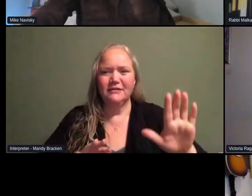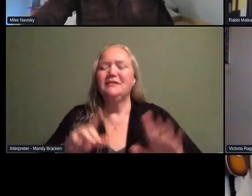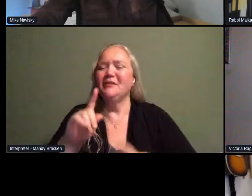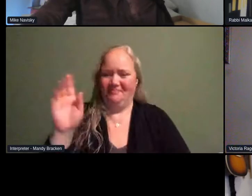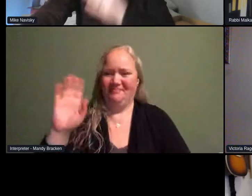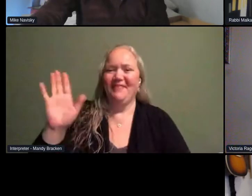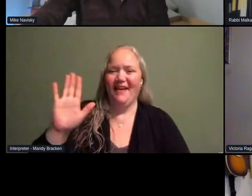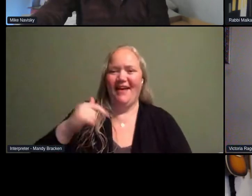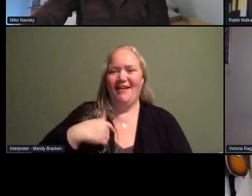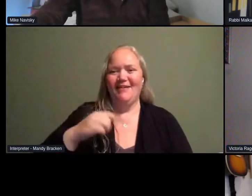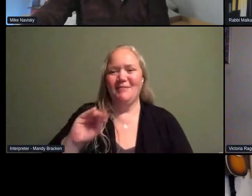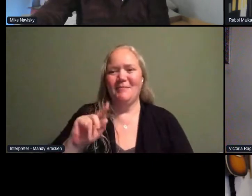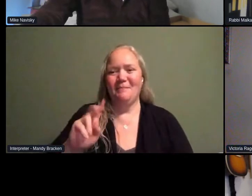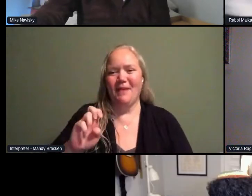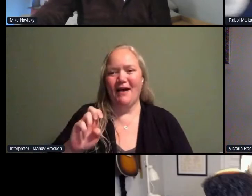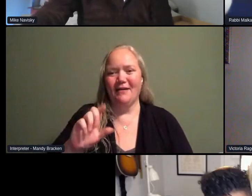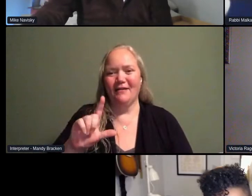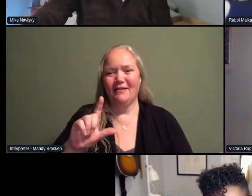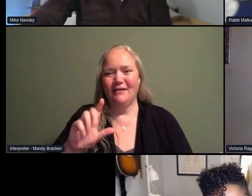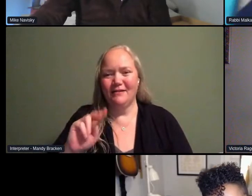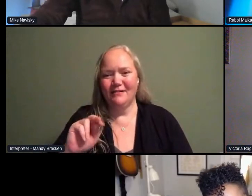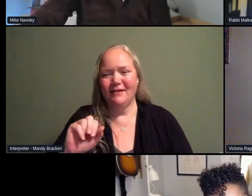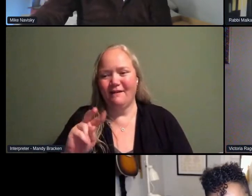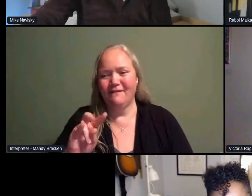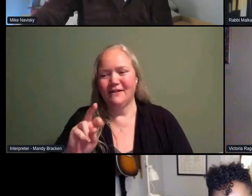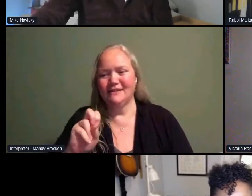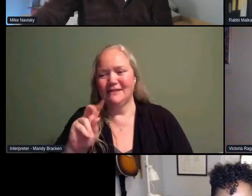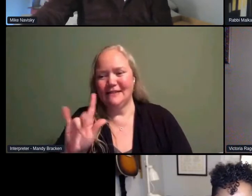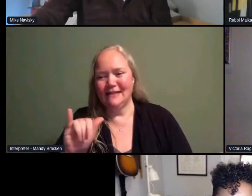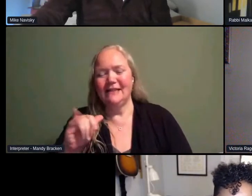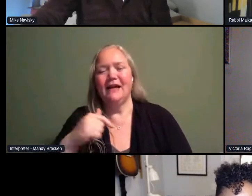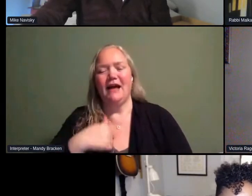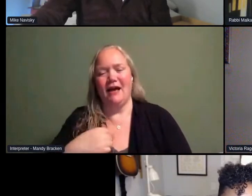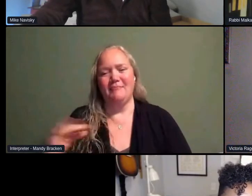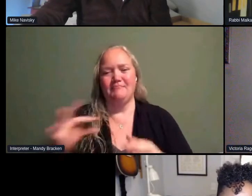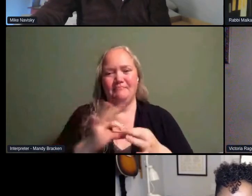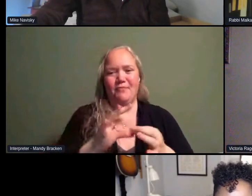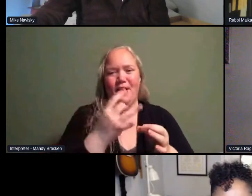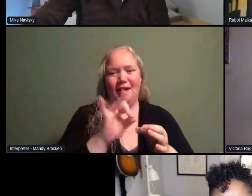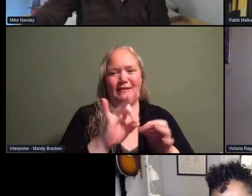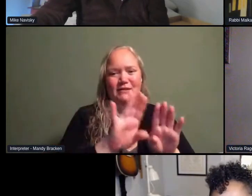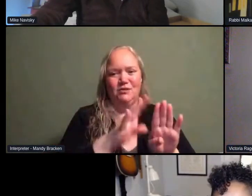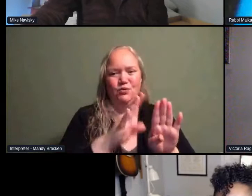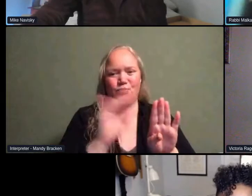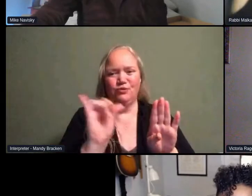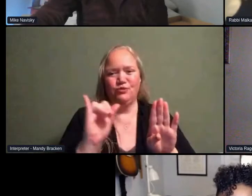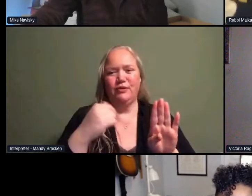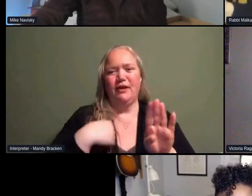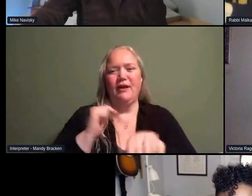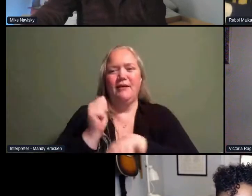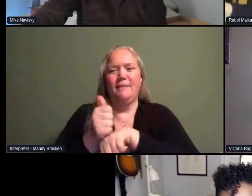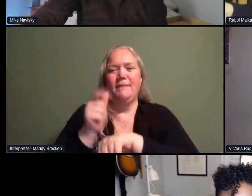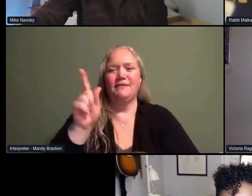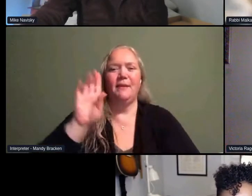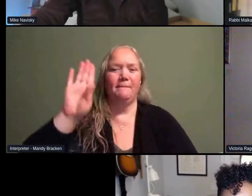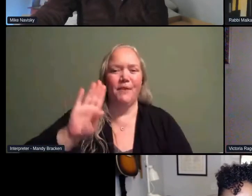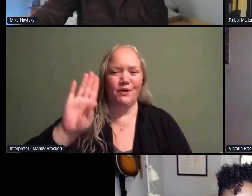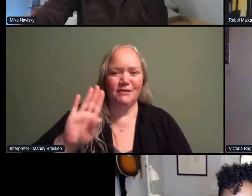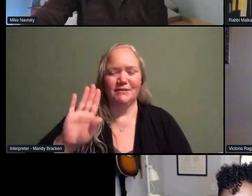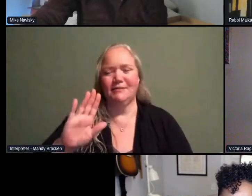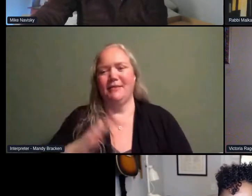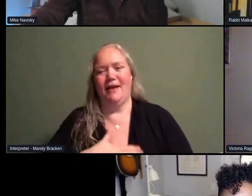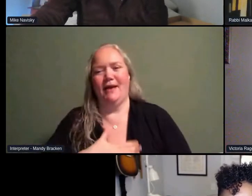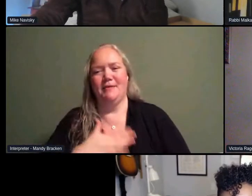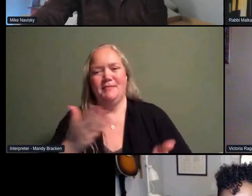with 18 Doors. I am based in our national office up in Boston. I'm just glad to be here participating and listening